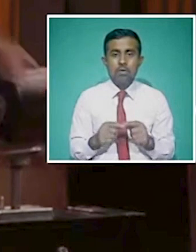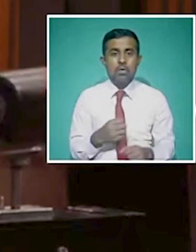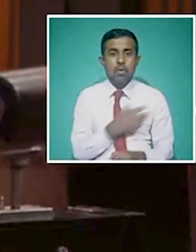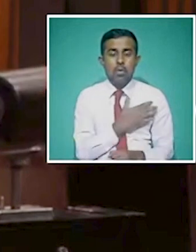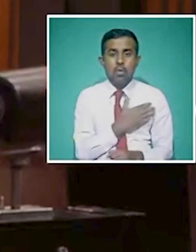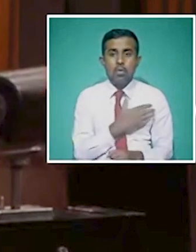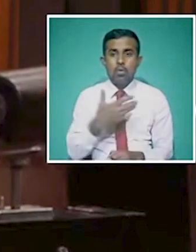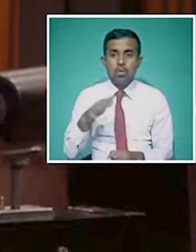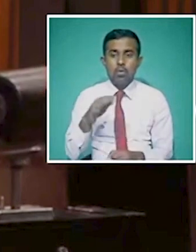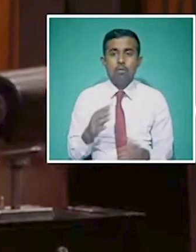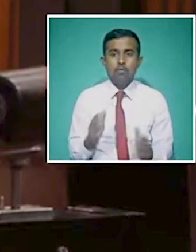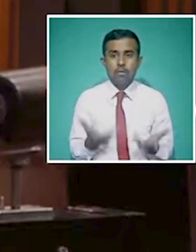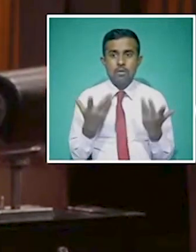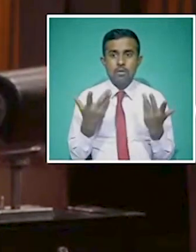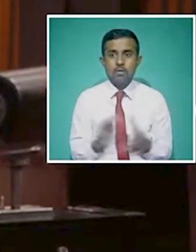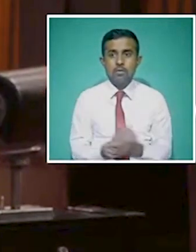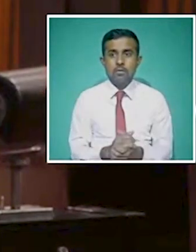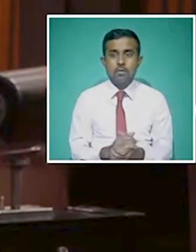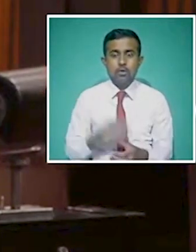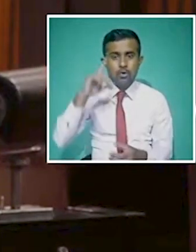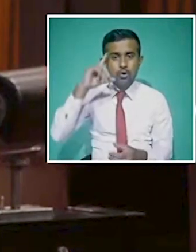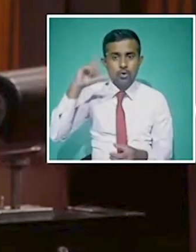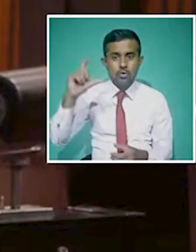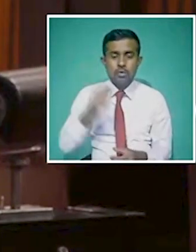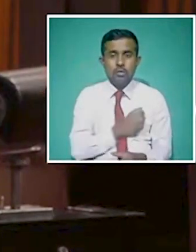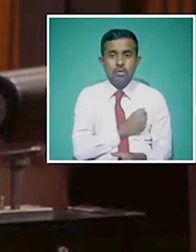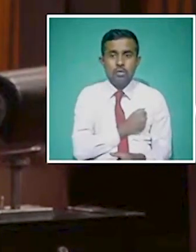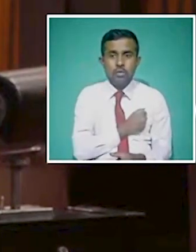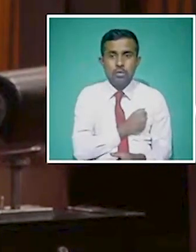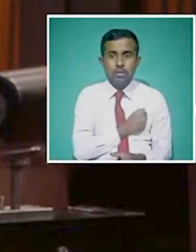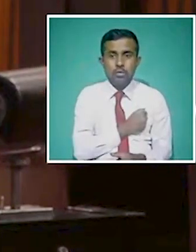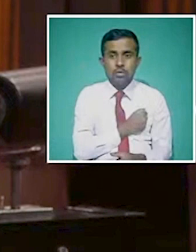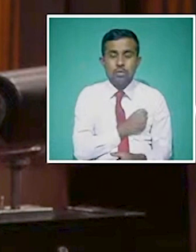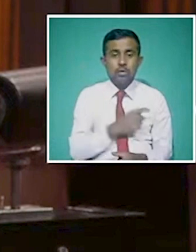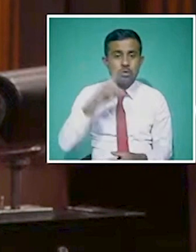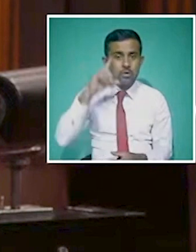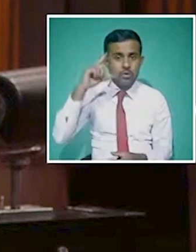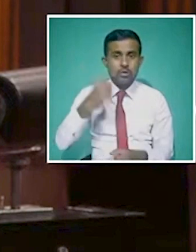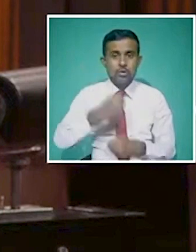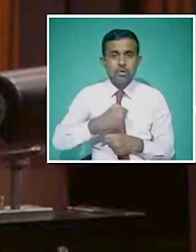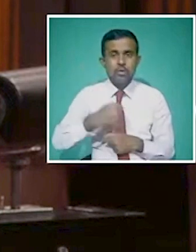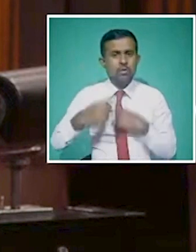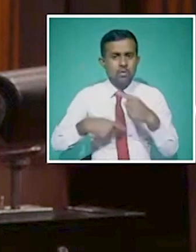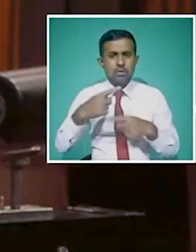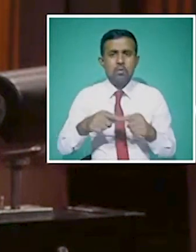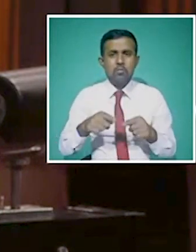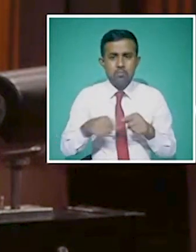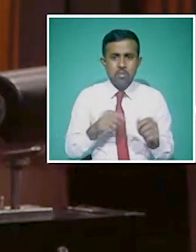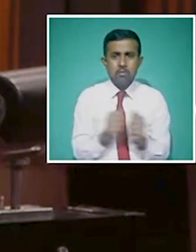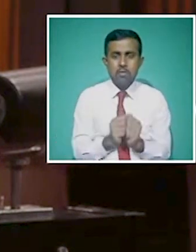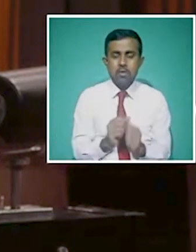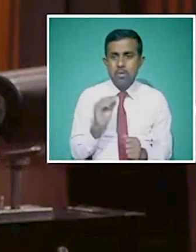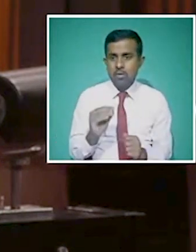to do. But if the Chinese embassy and the Chinese government continuously not work towards the benefit of the Sri Lankan